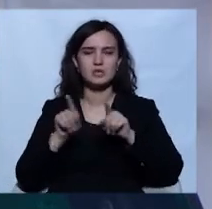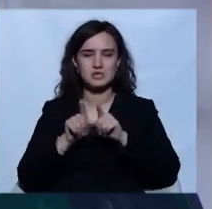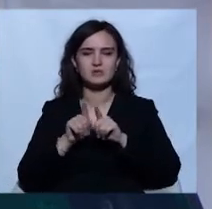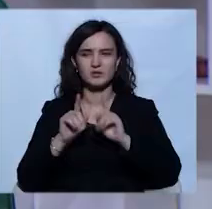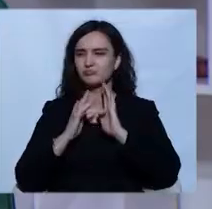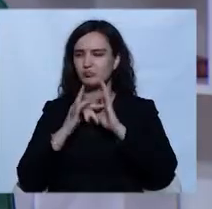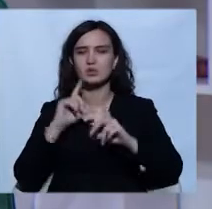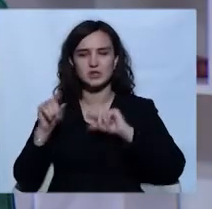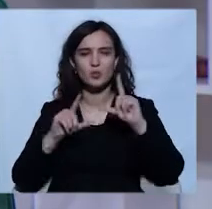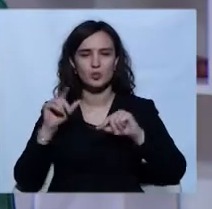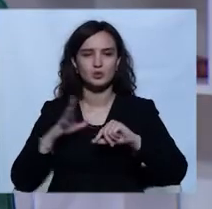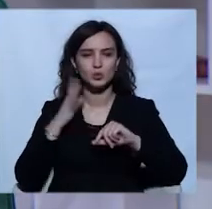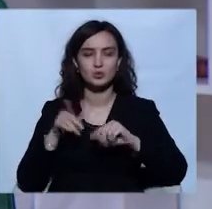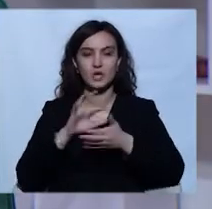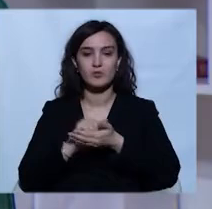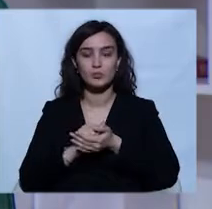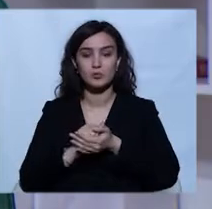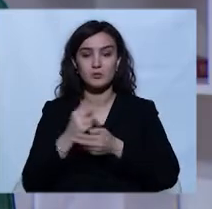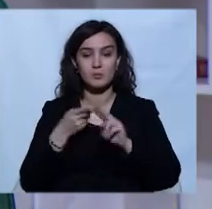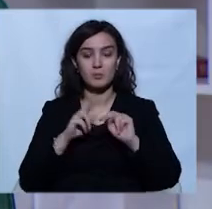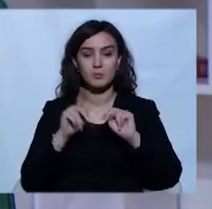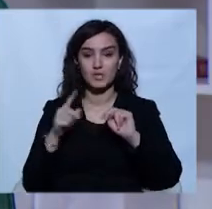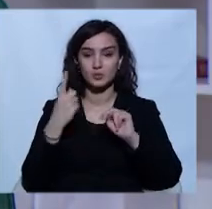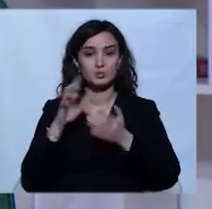trouble. Yes, and that's not the only way he